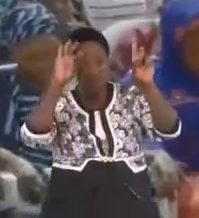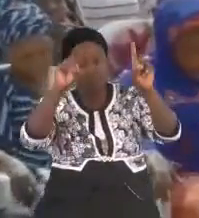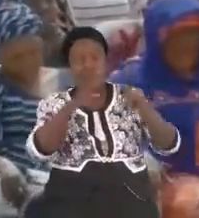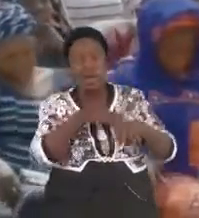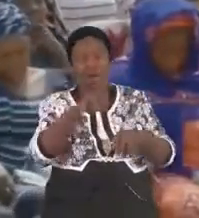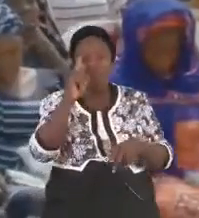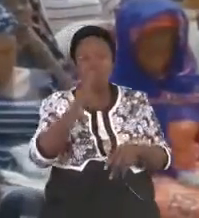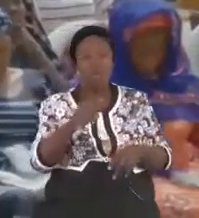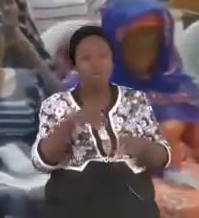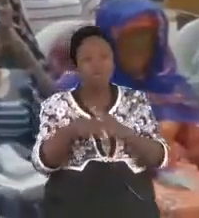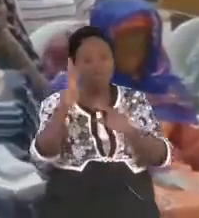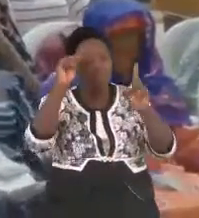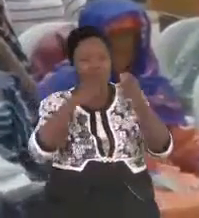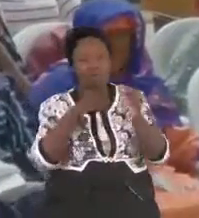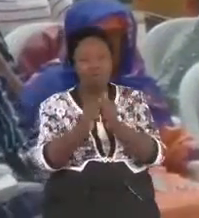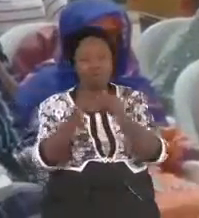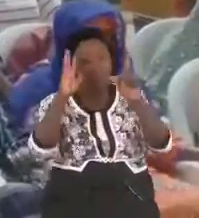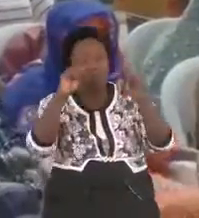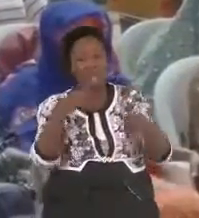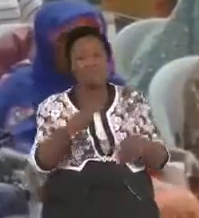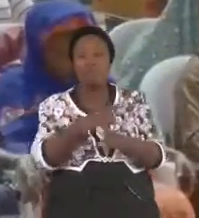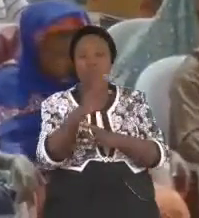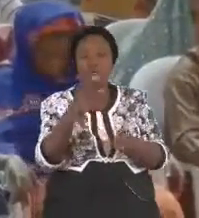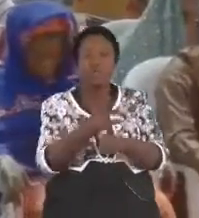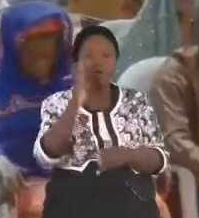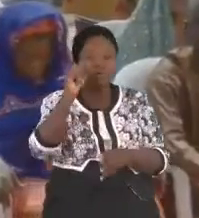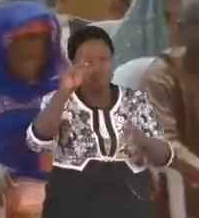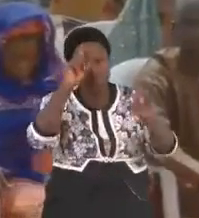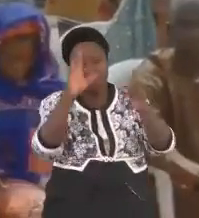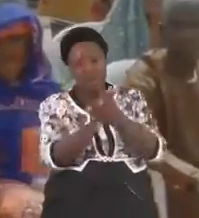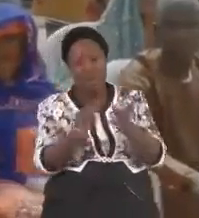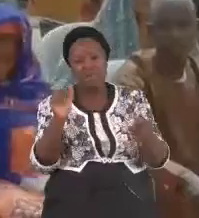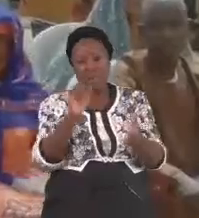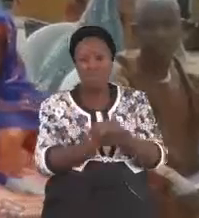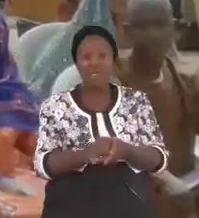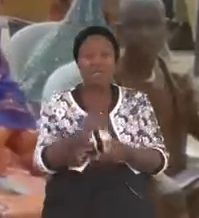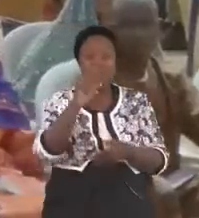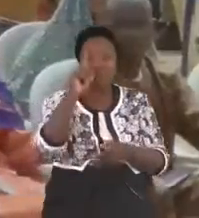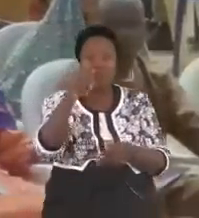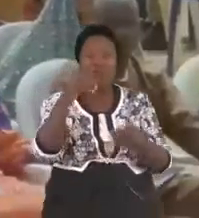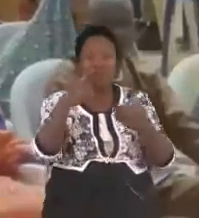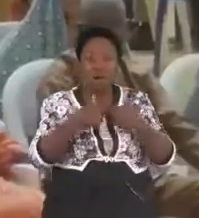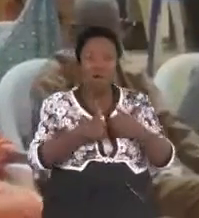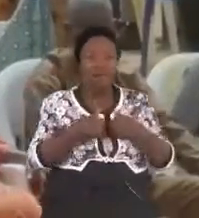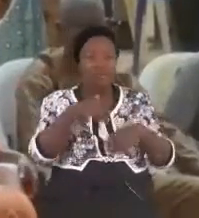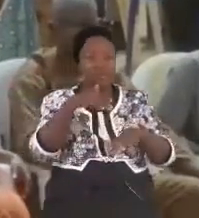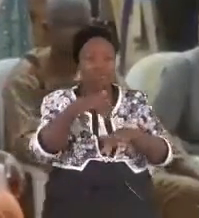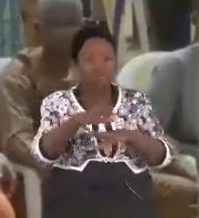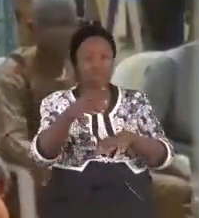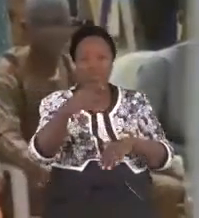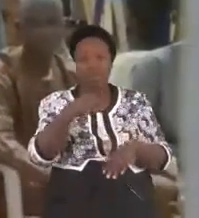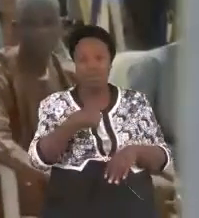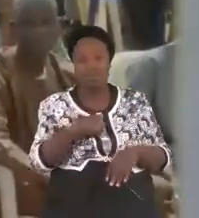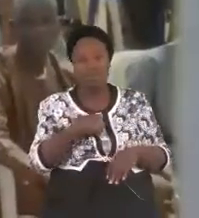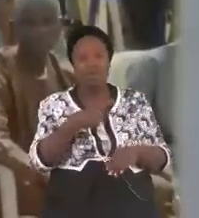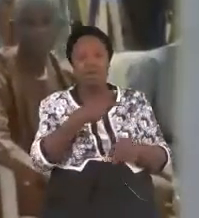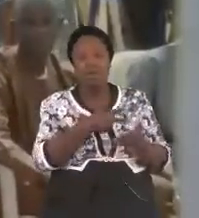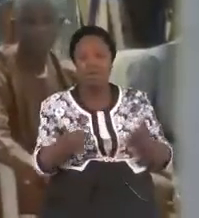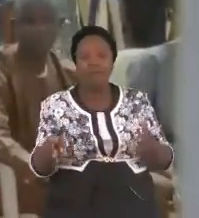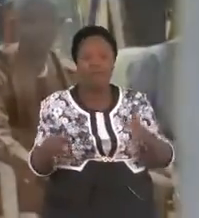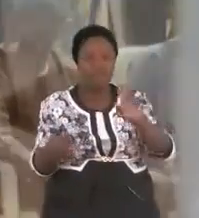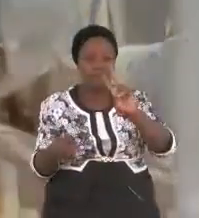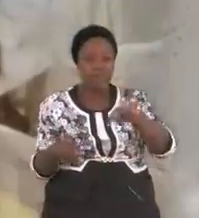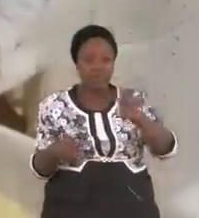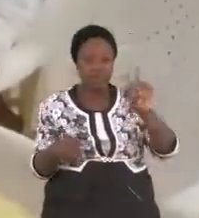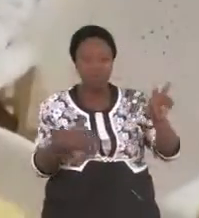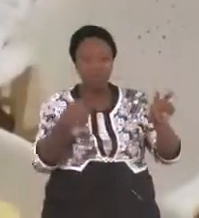the walls were believed that thou hast sent me in verse 22 he tells us